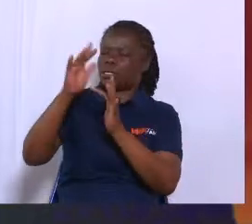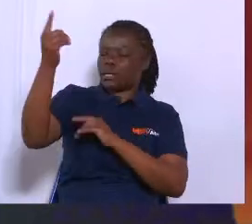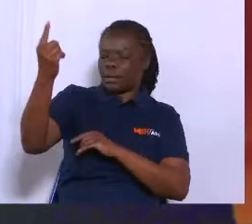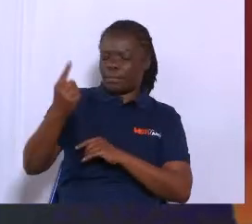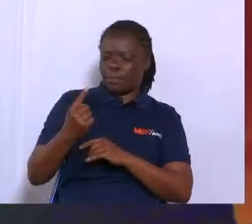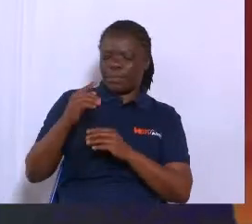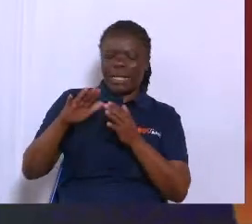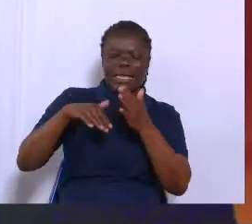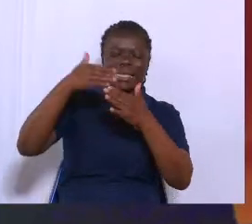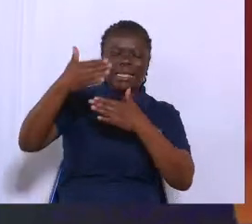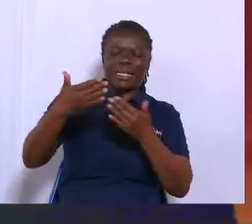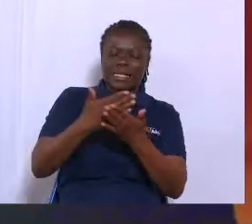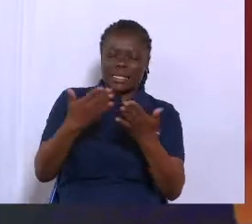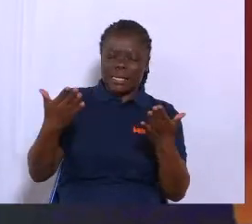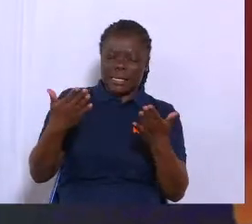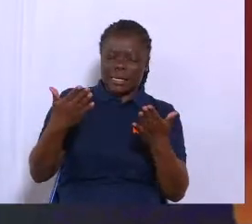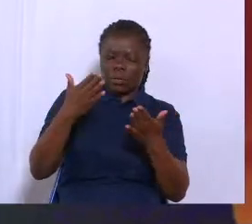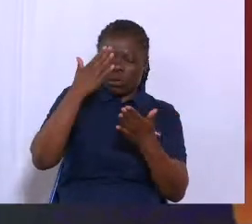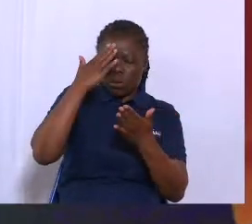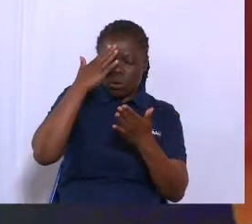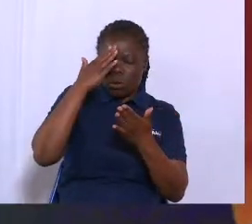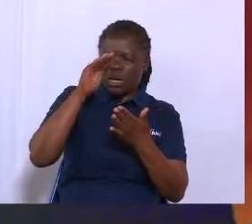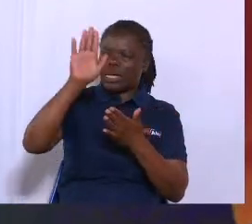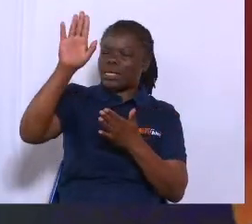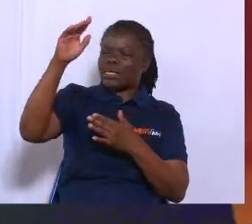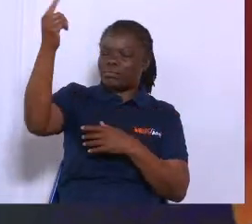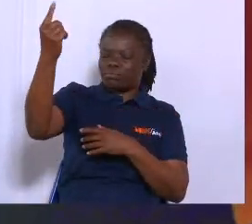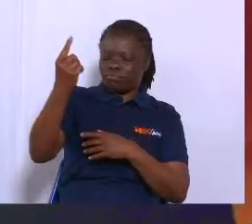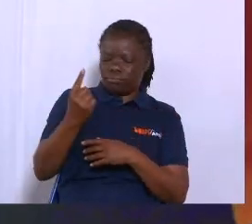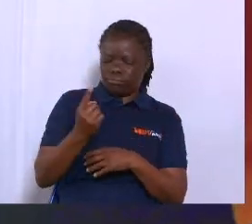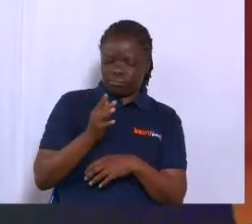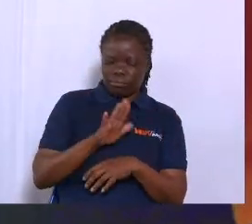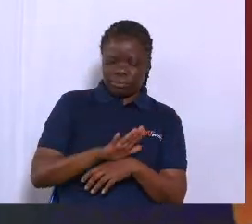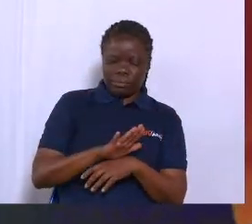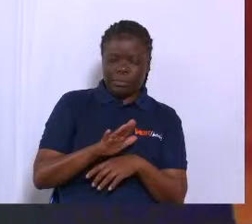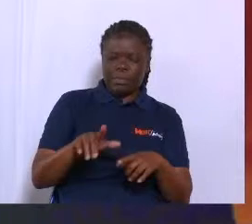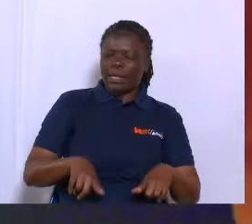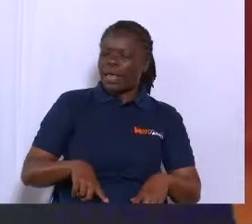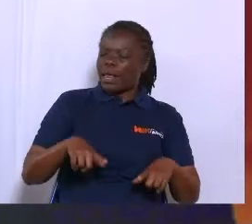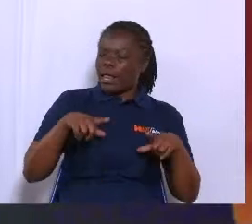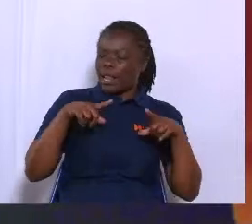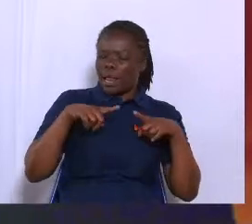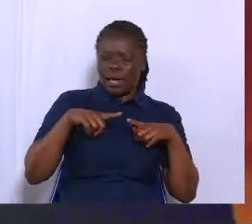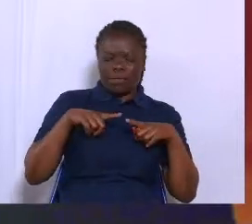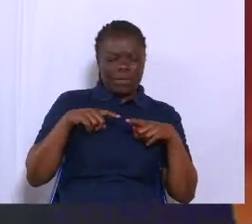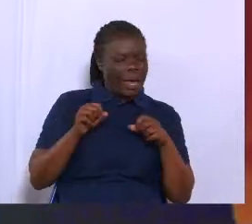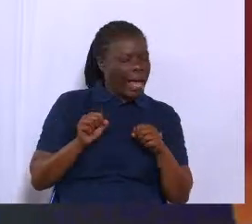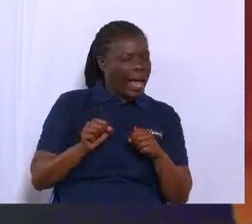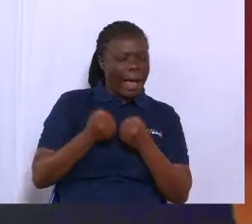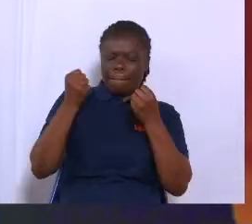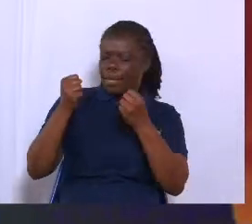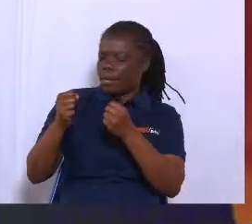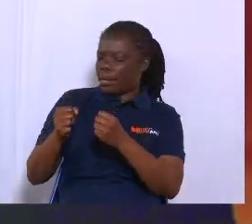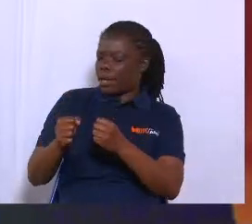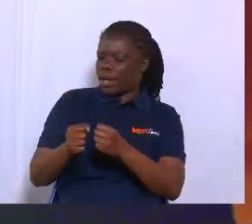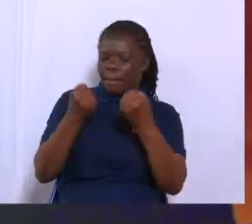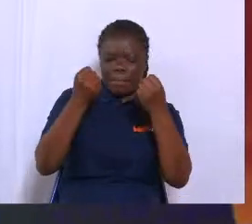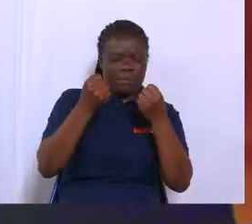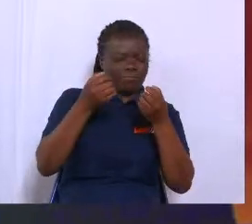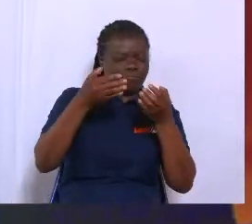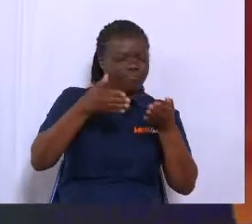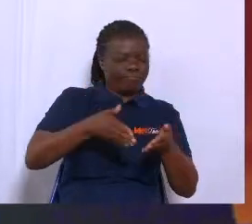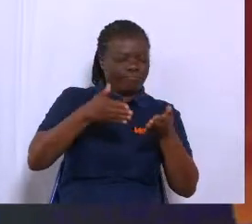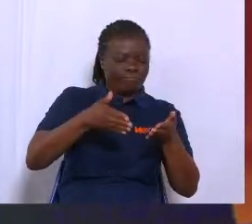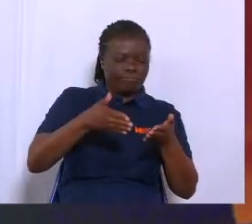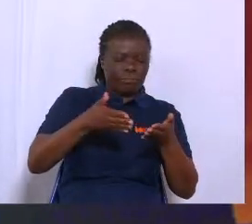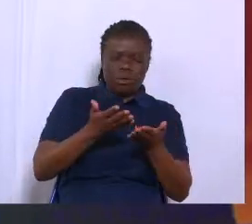know is his return. Life is so uncertain. It's here